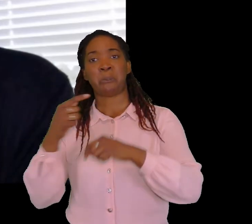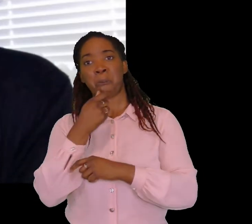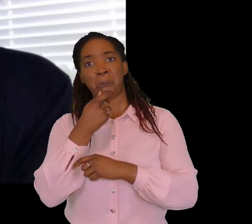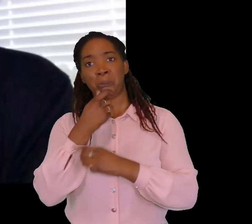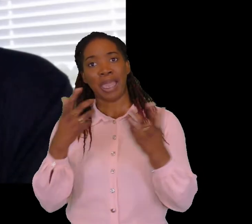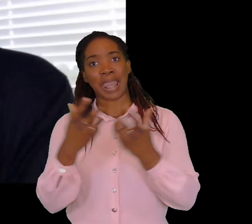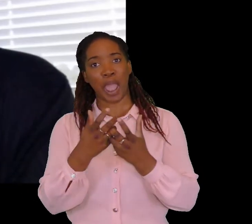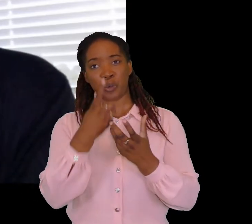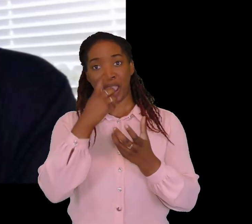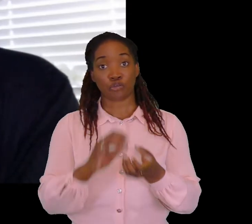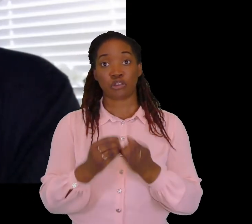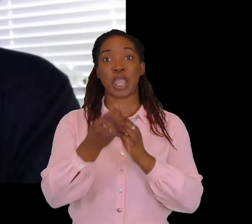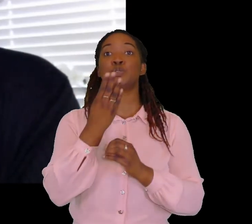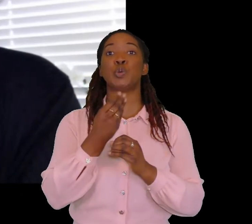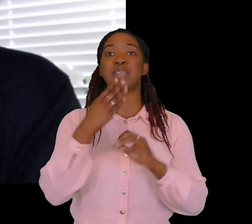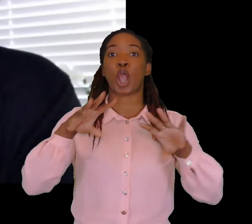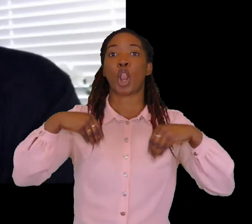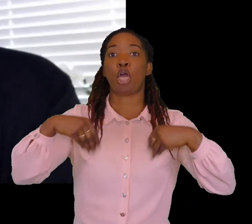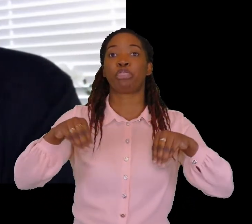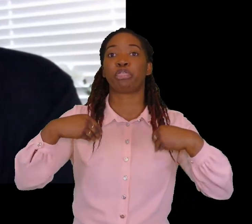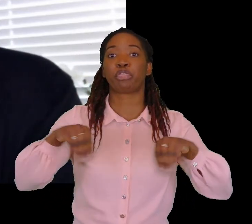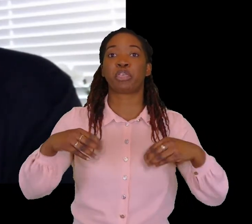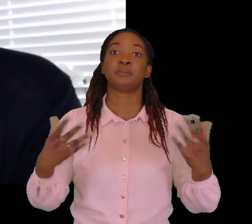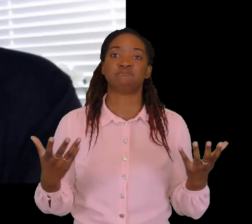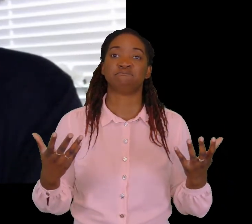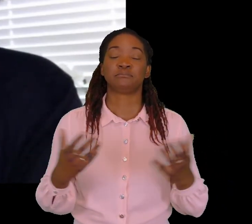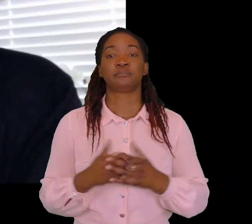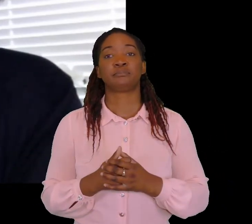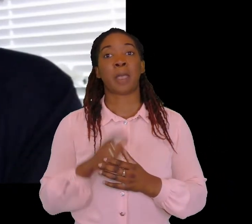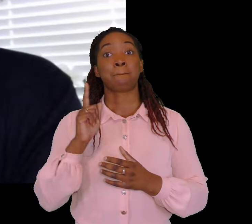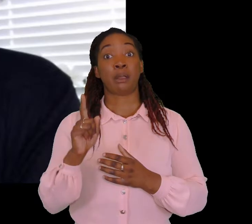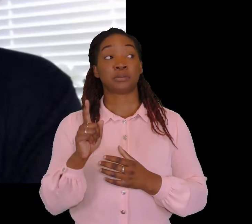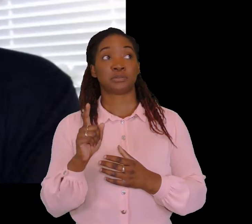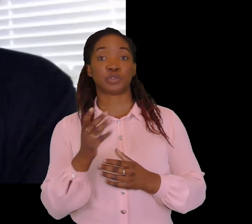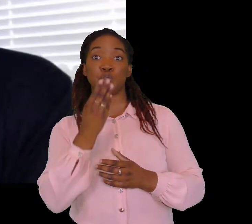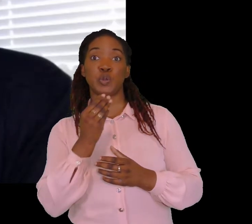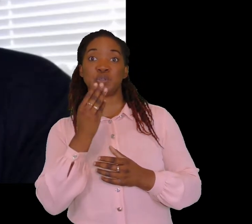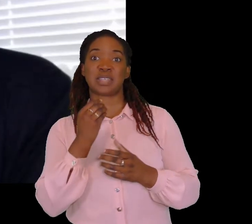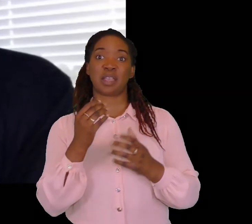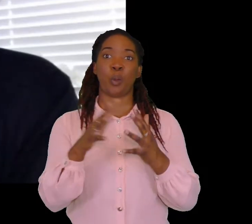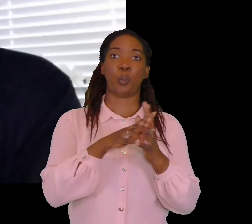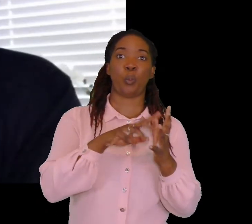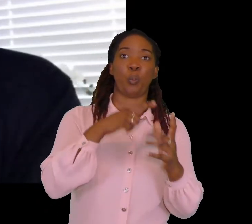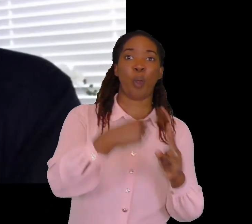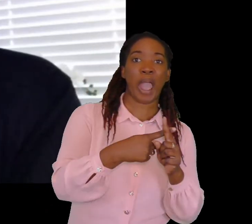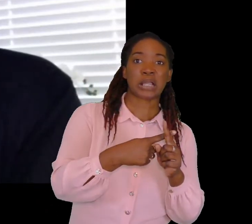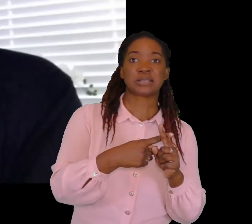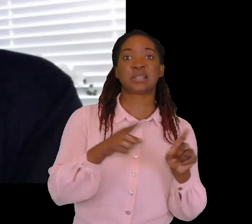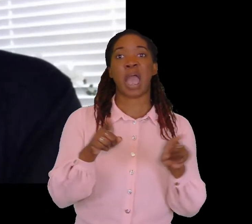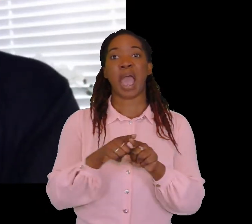on cloth, which is the same as canvas, for instance. But the fact that you're creating that with wax and dyes rather than with